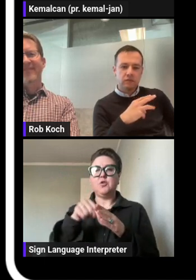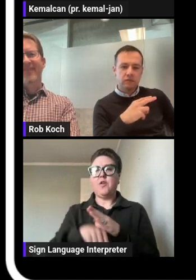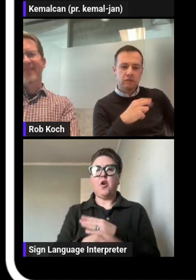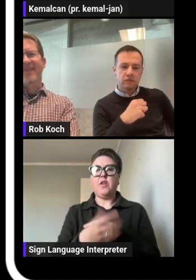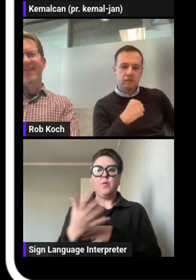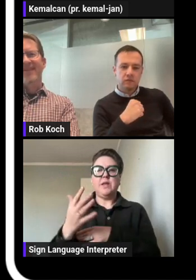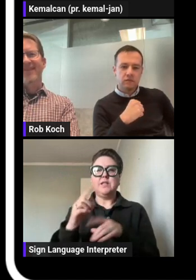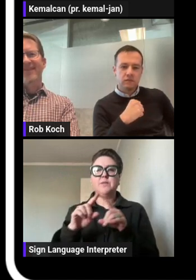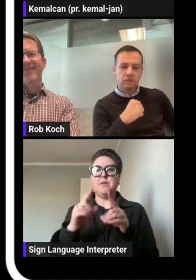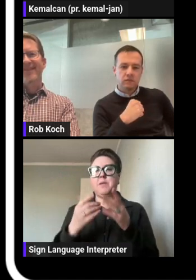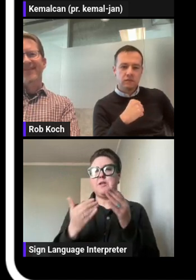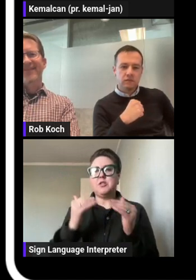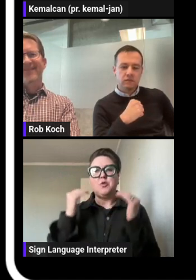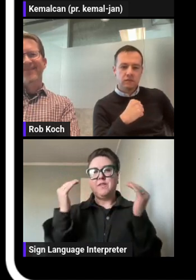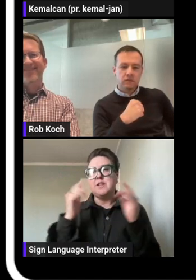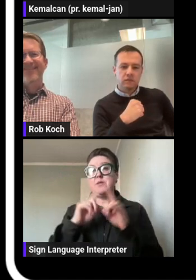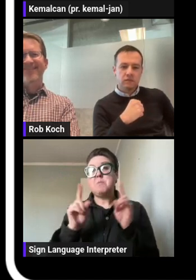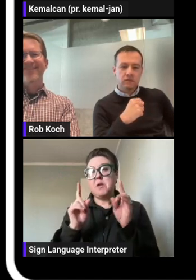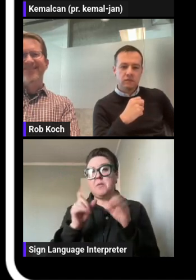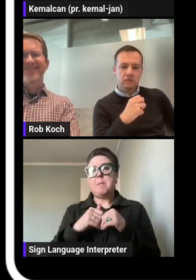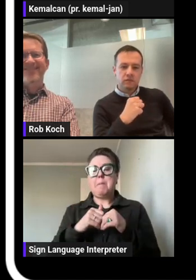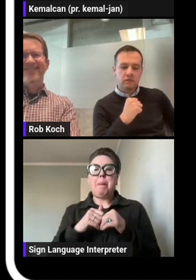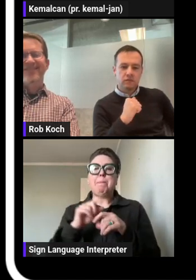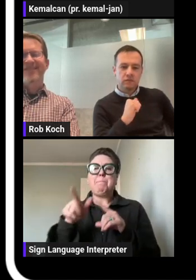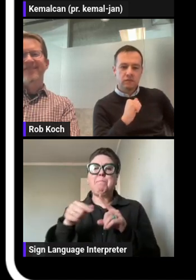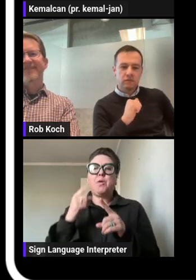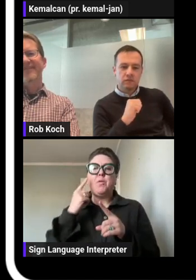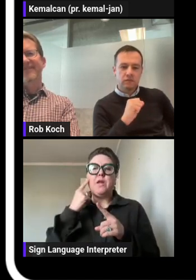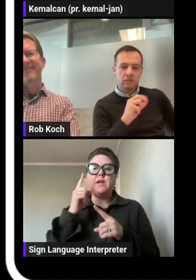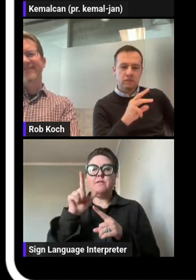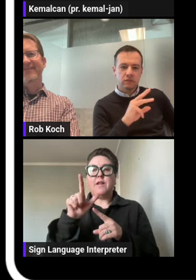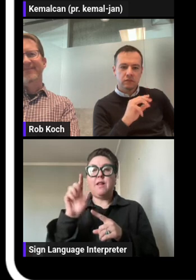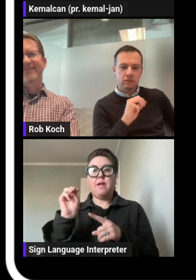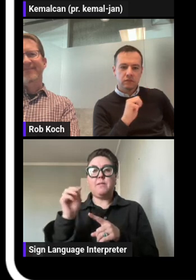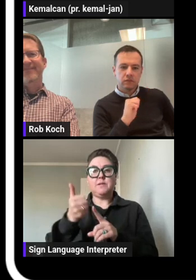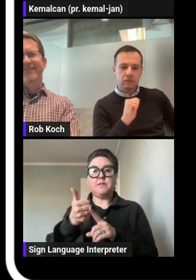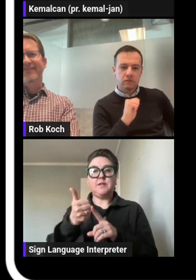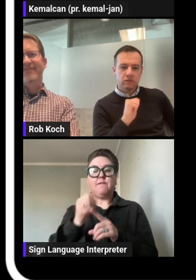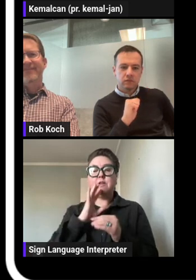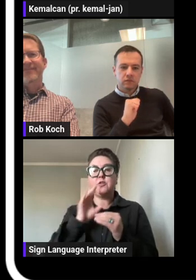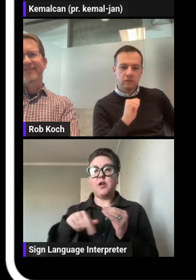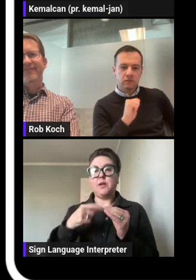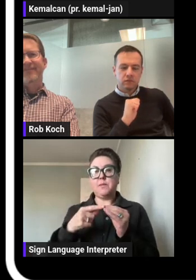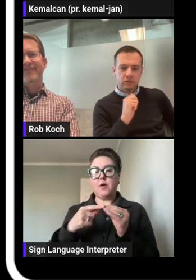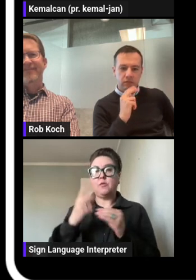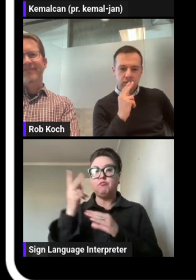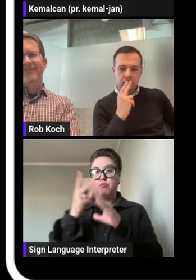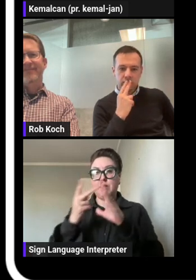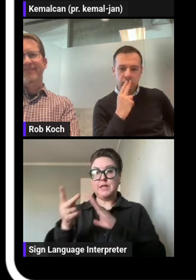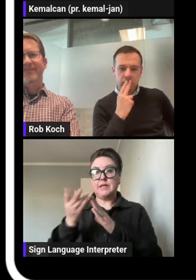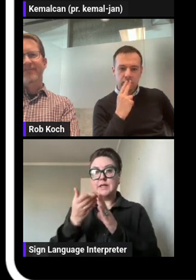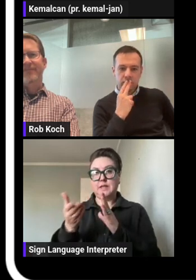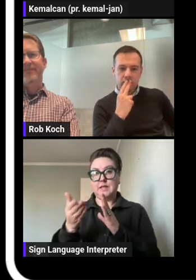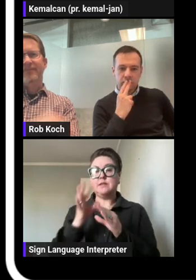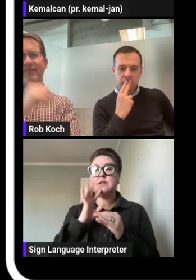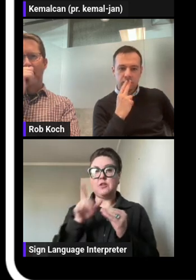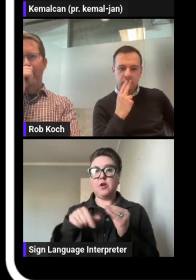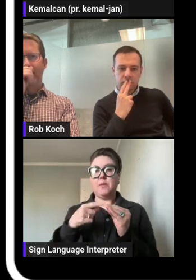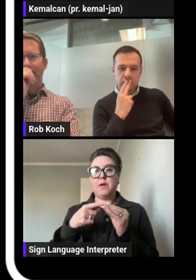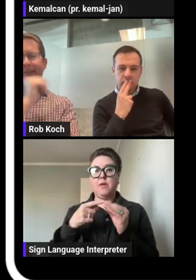and too advanced. But when I think of LLMs, right, and they talk about predicting things, they talk about